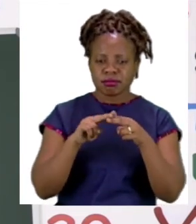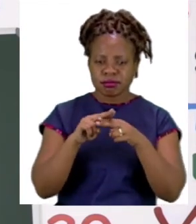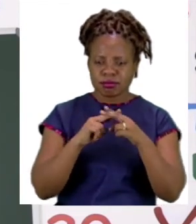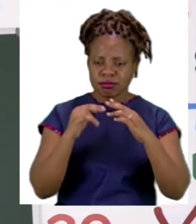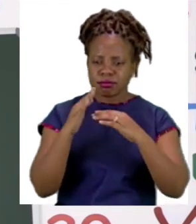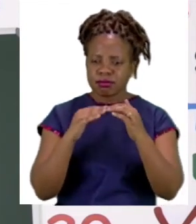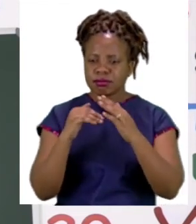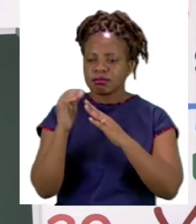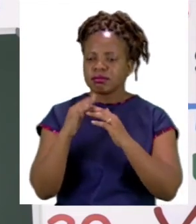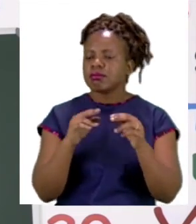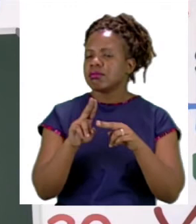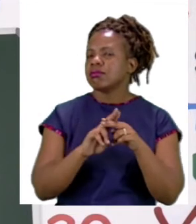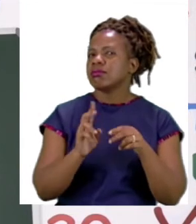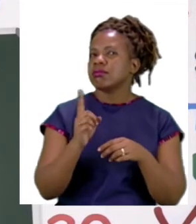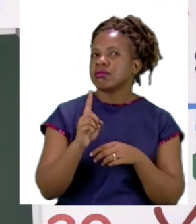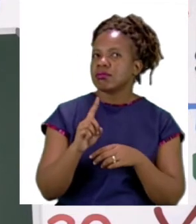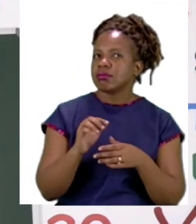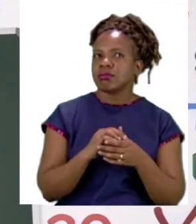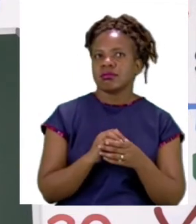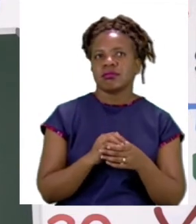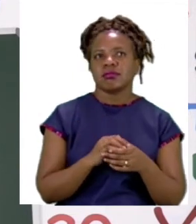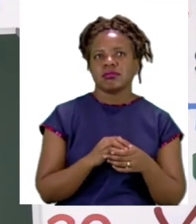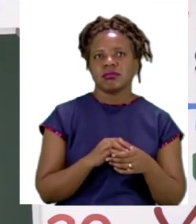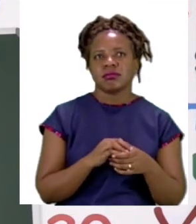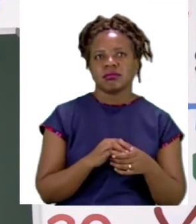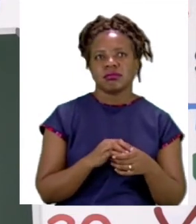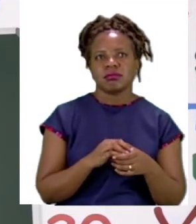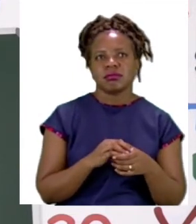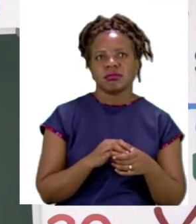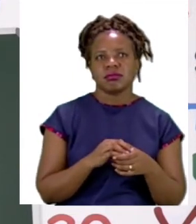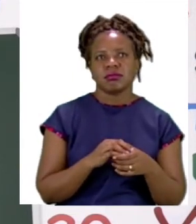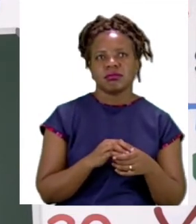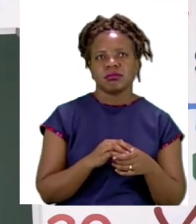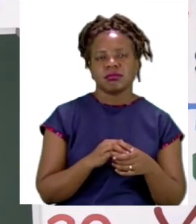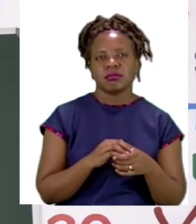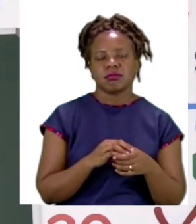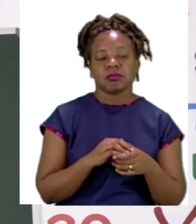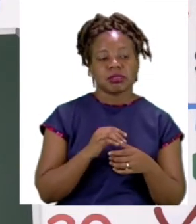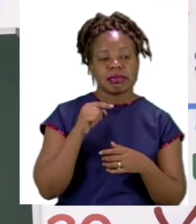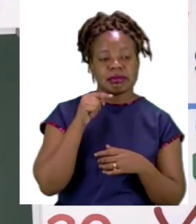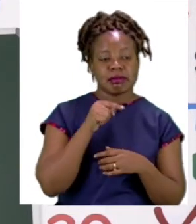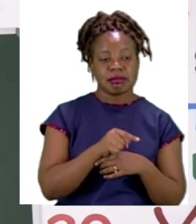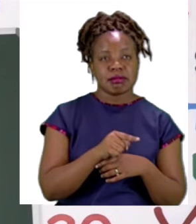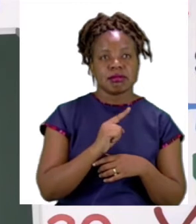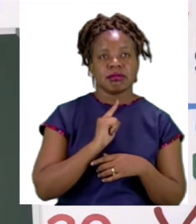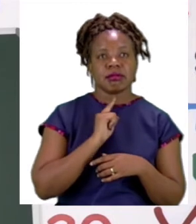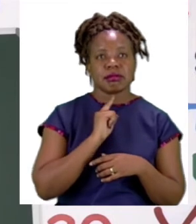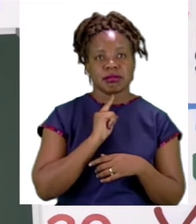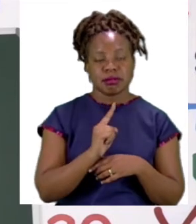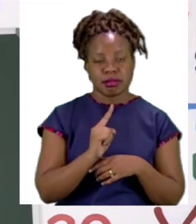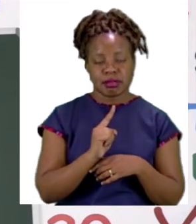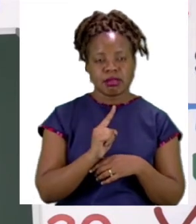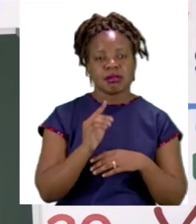of or how it is built. Okay, I'm going to say it is built out of